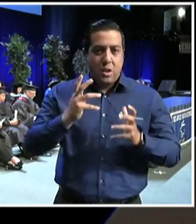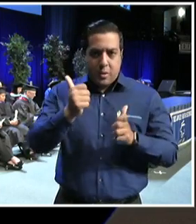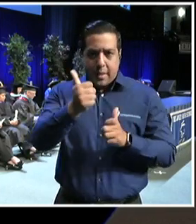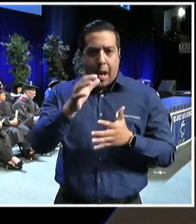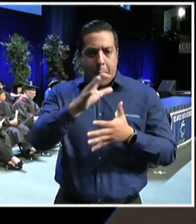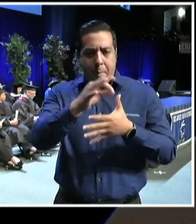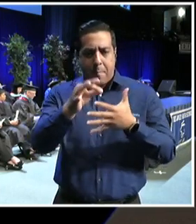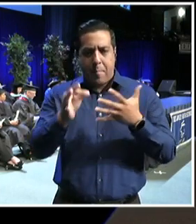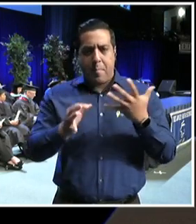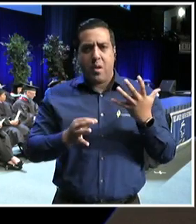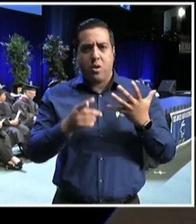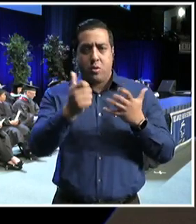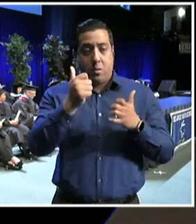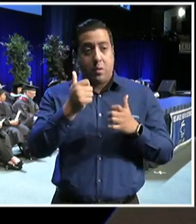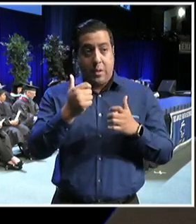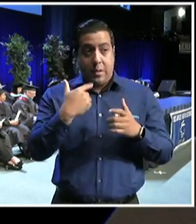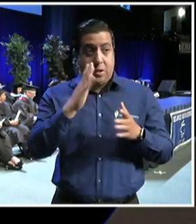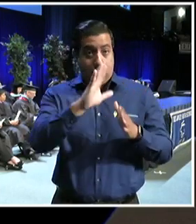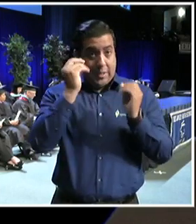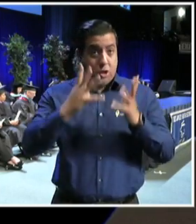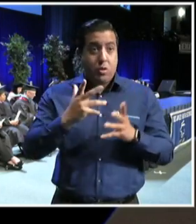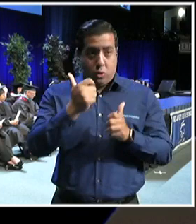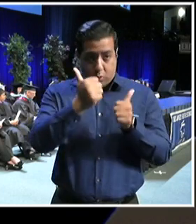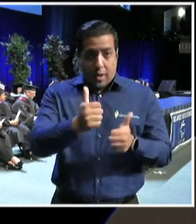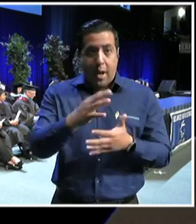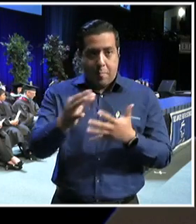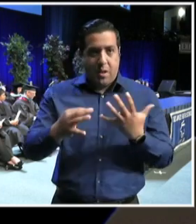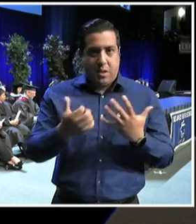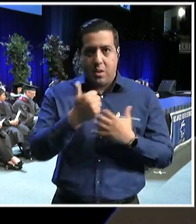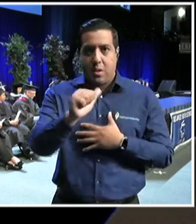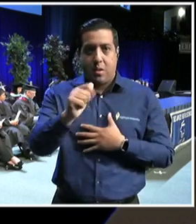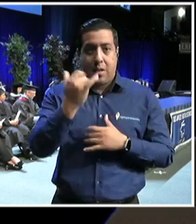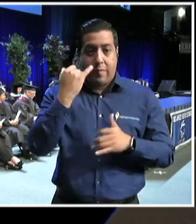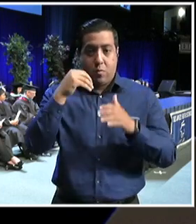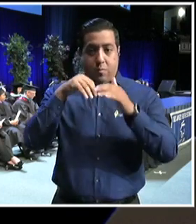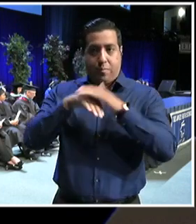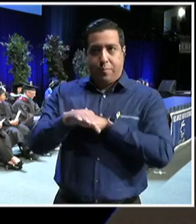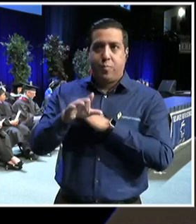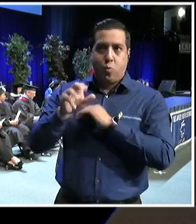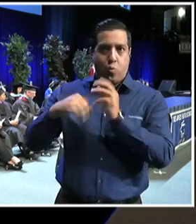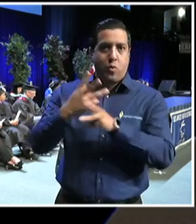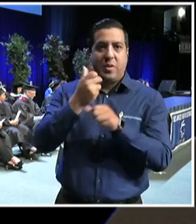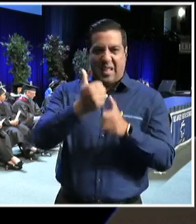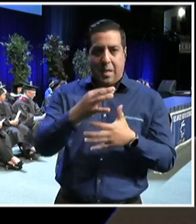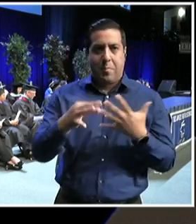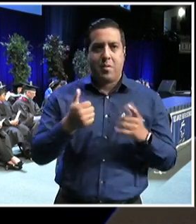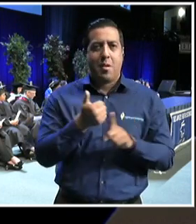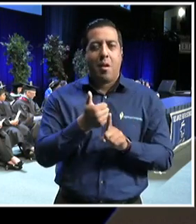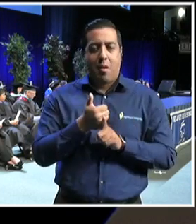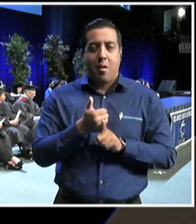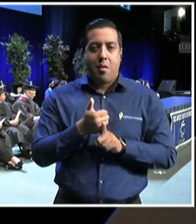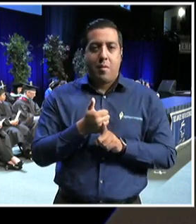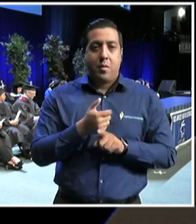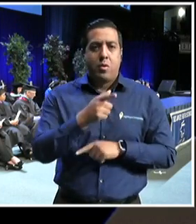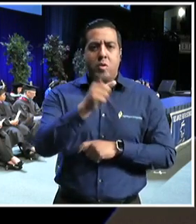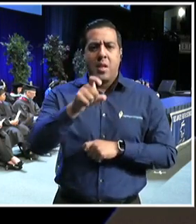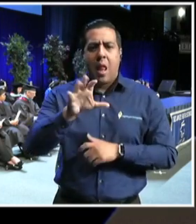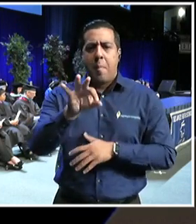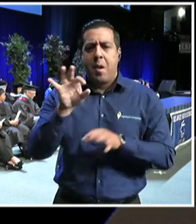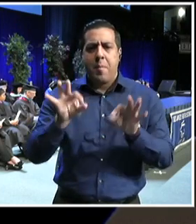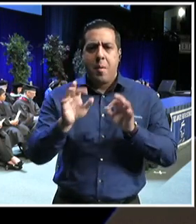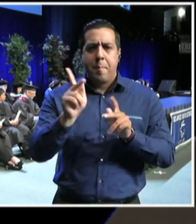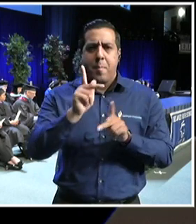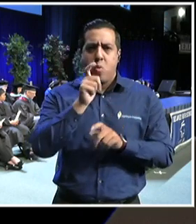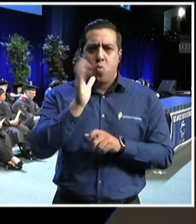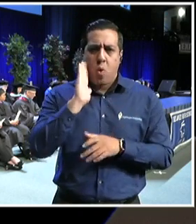your teachers, by the way, now that you're entering the wide world. And pick the people who are going to help